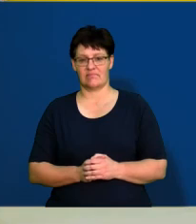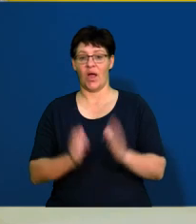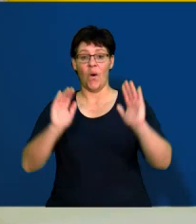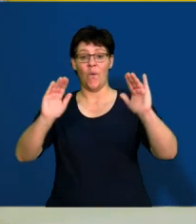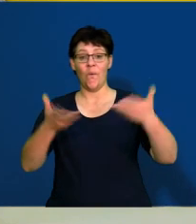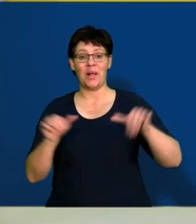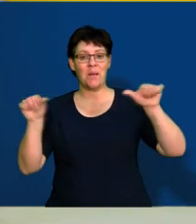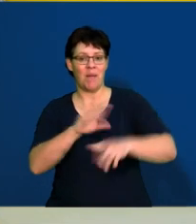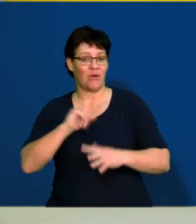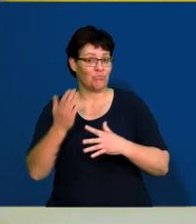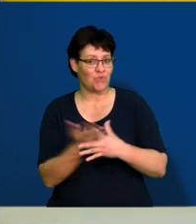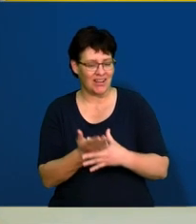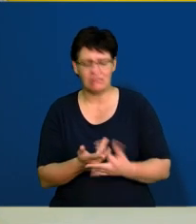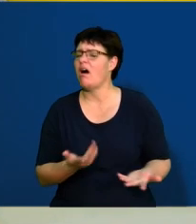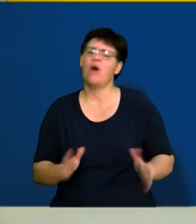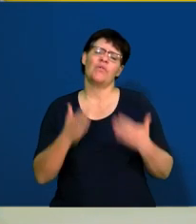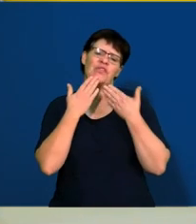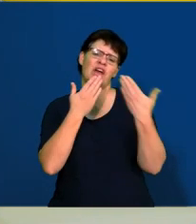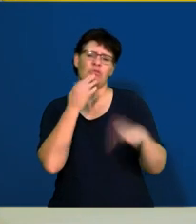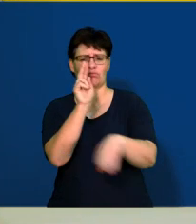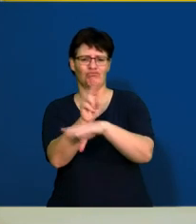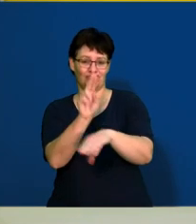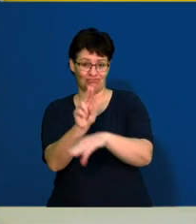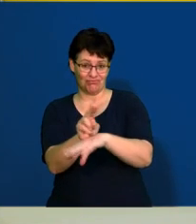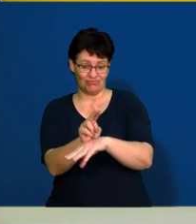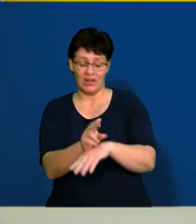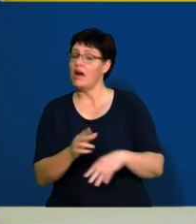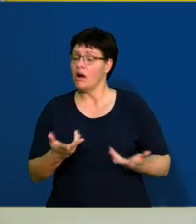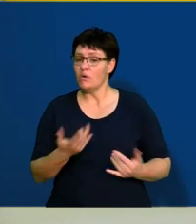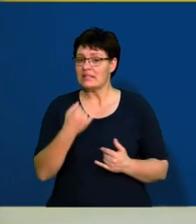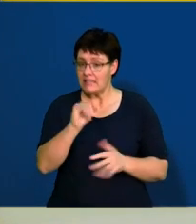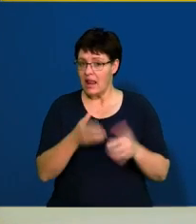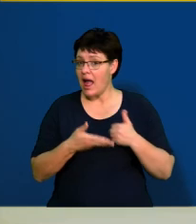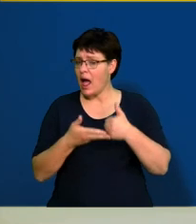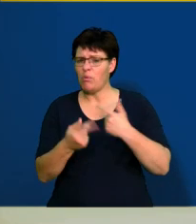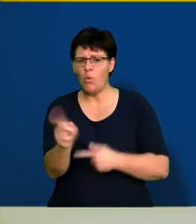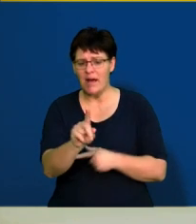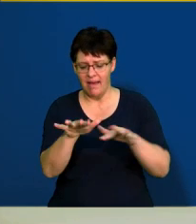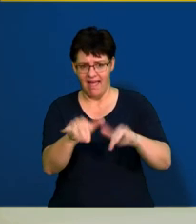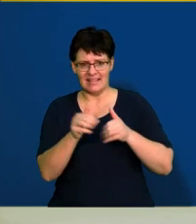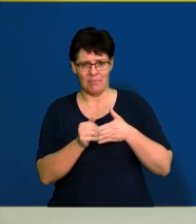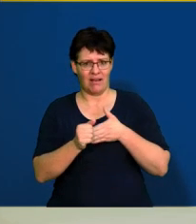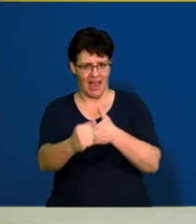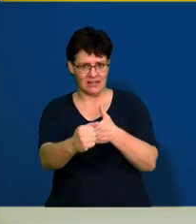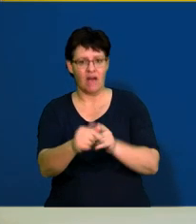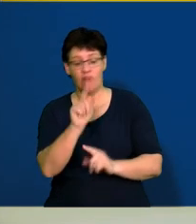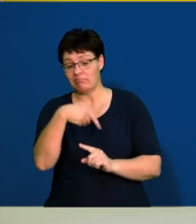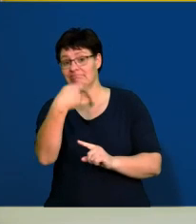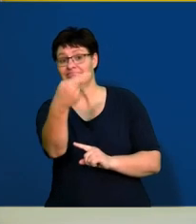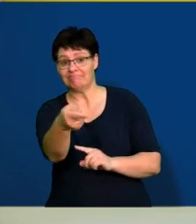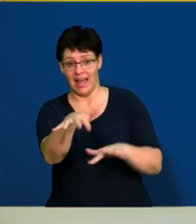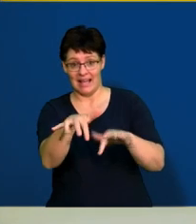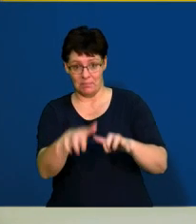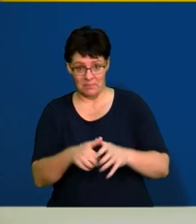Welcome back from the break, Matrix. Thank you so much for tuning in. We are still assisting you with your exam guide for that upcoming